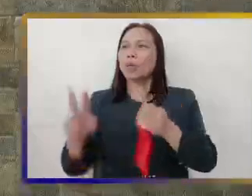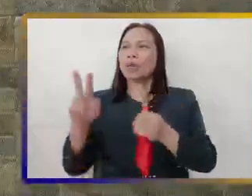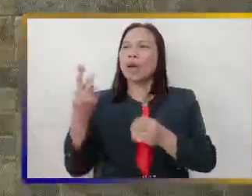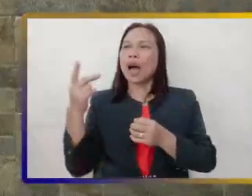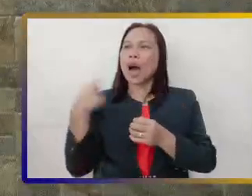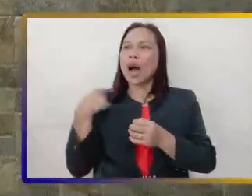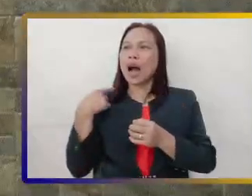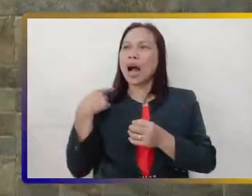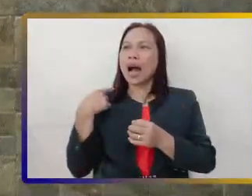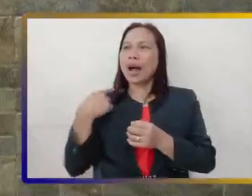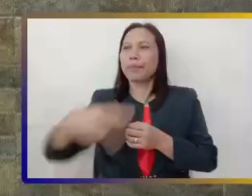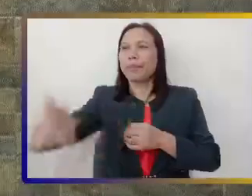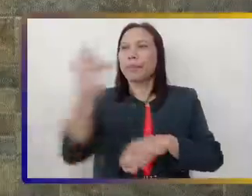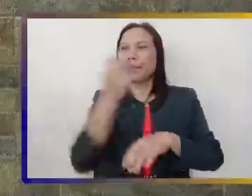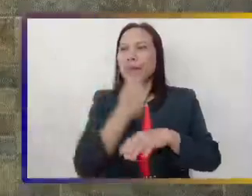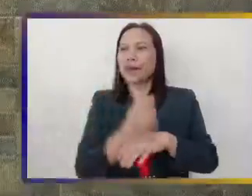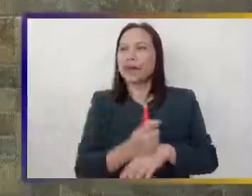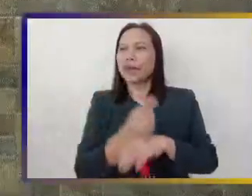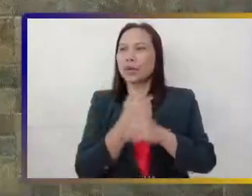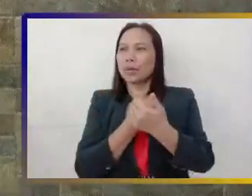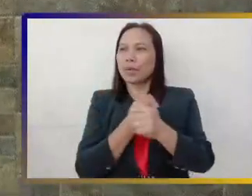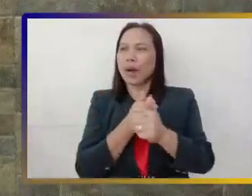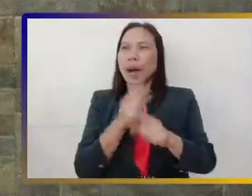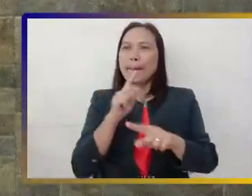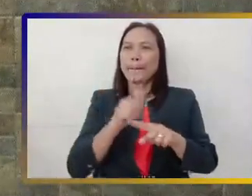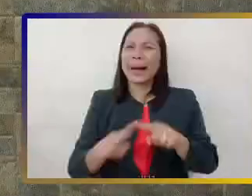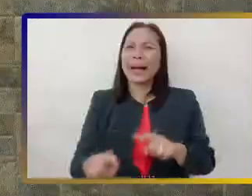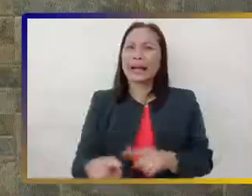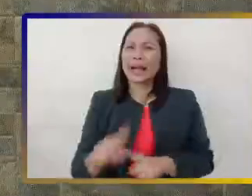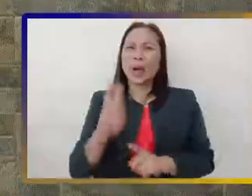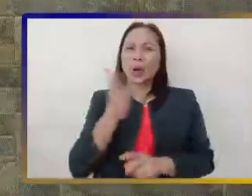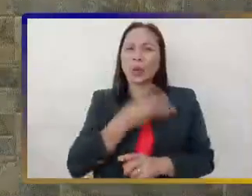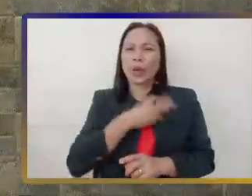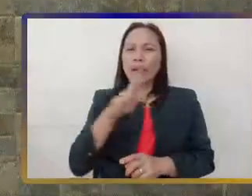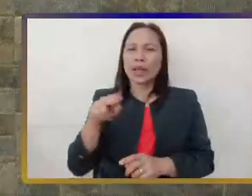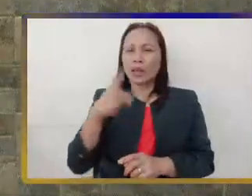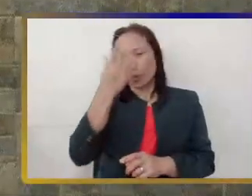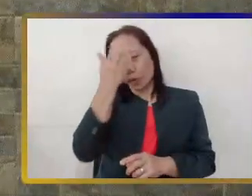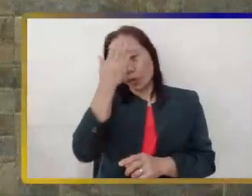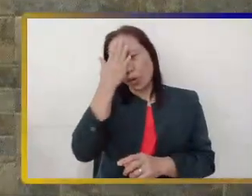bothad but again identify Which is